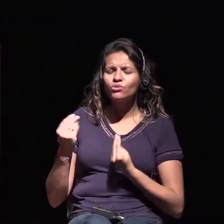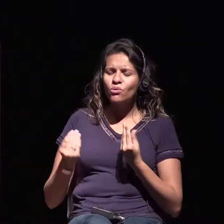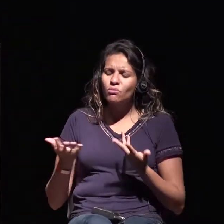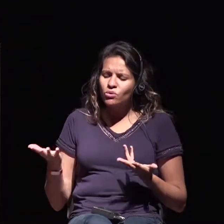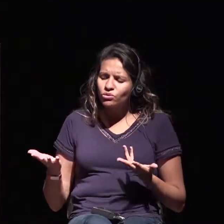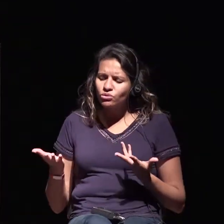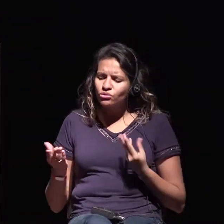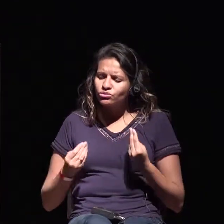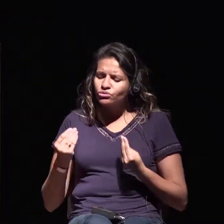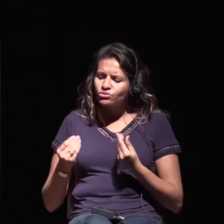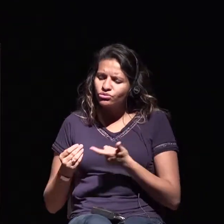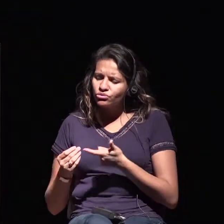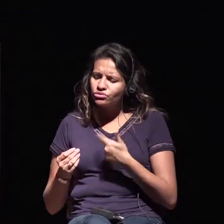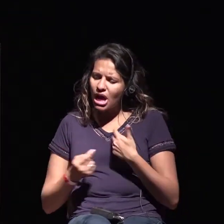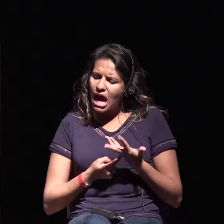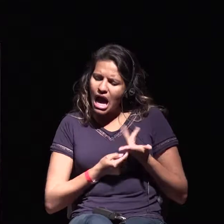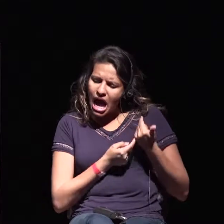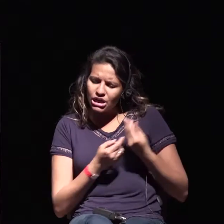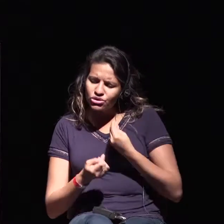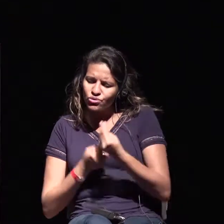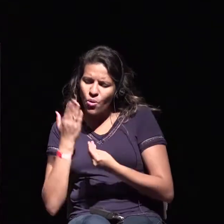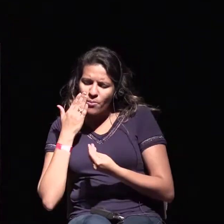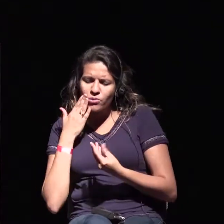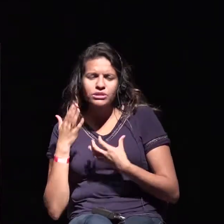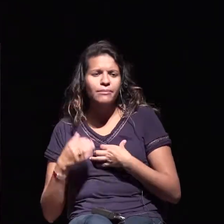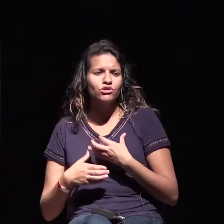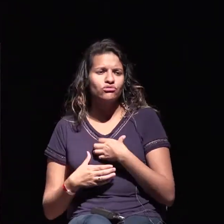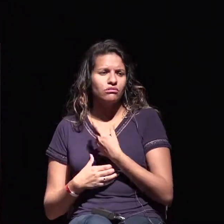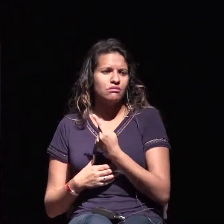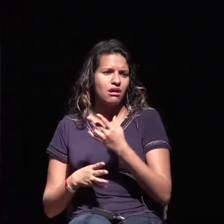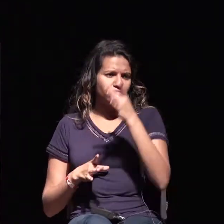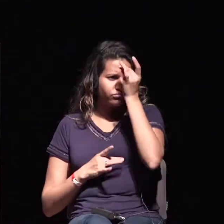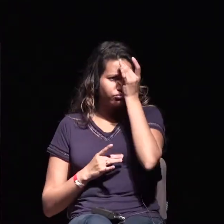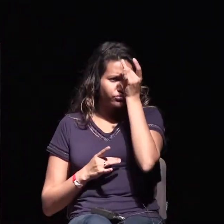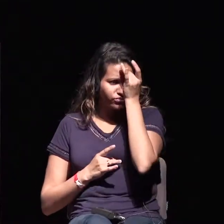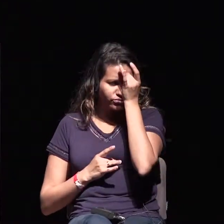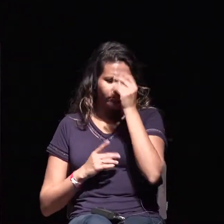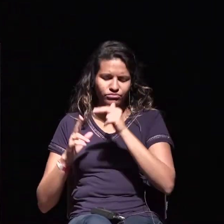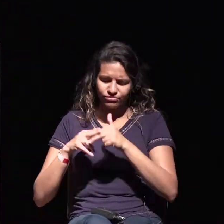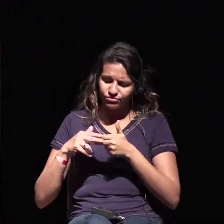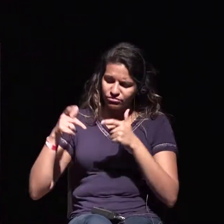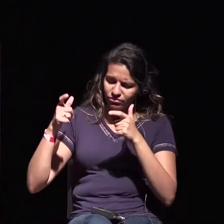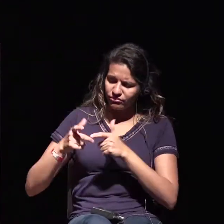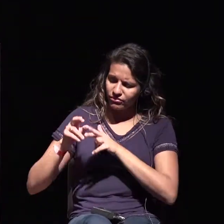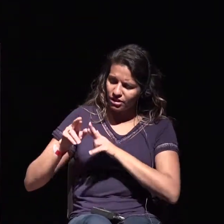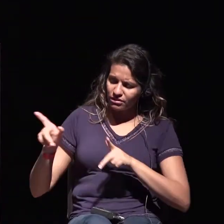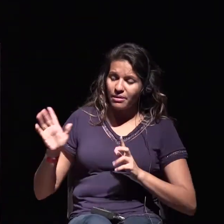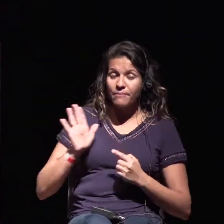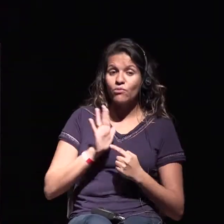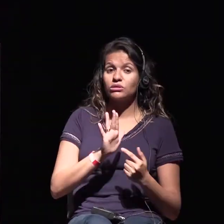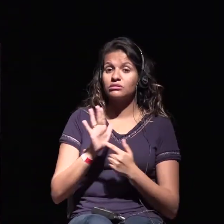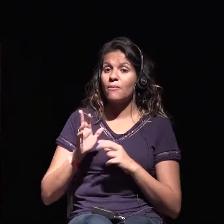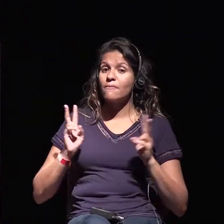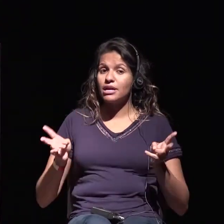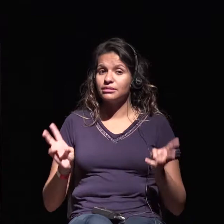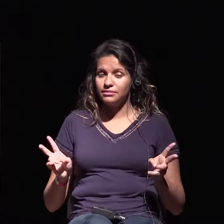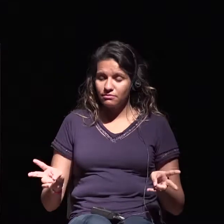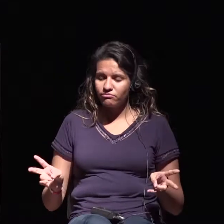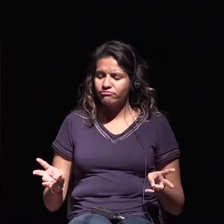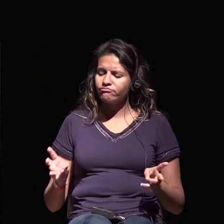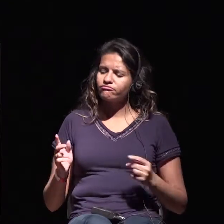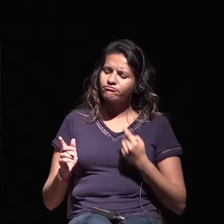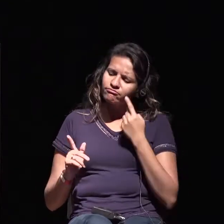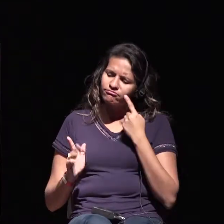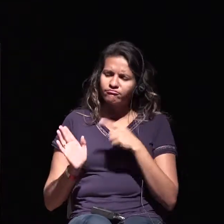yet within the same exhibition. We asked ourselves, how was it written? How what is written is